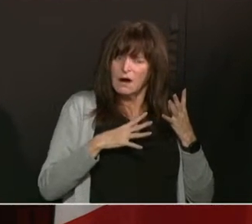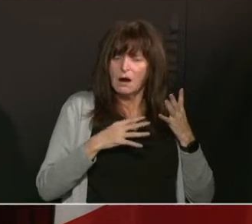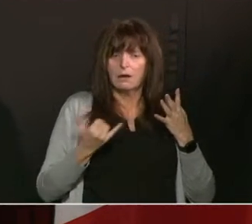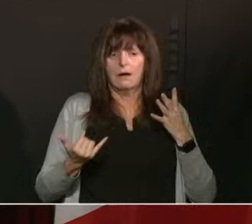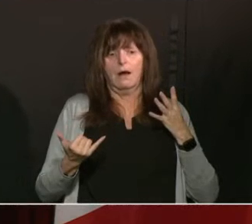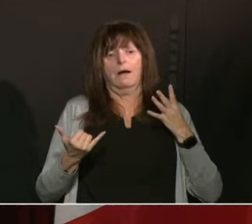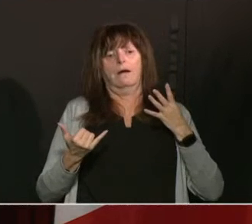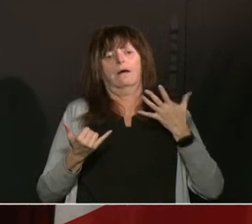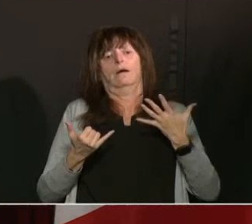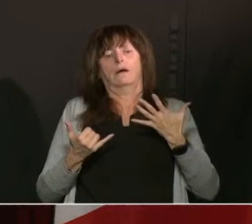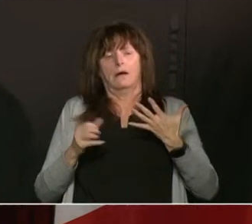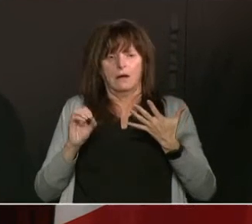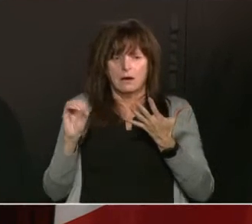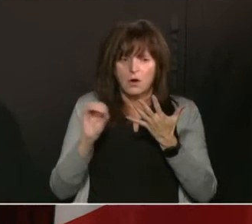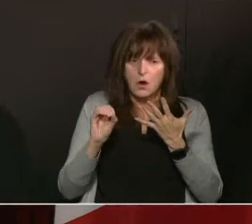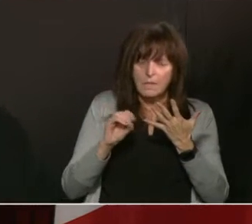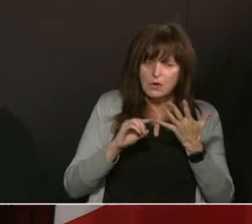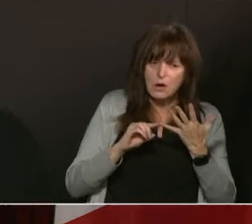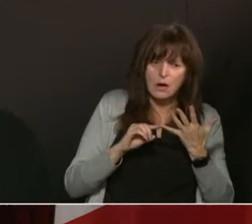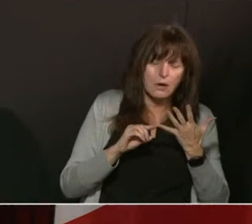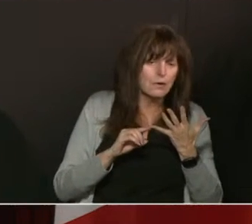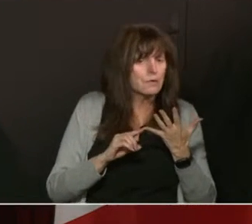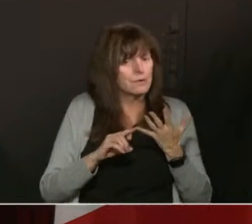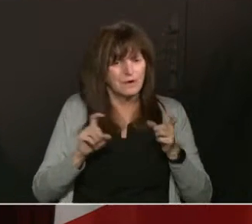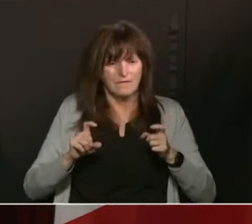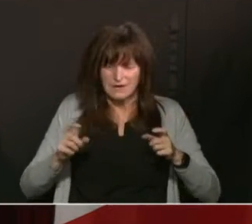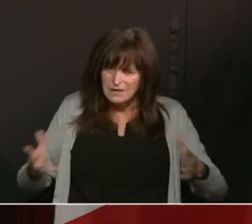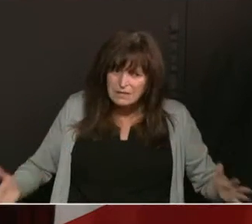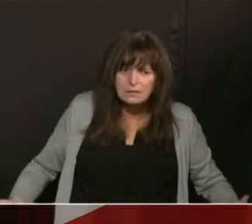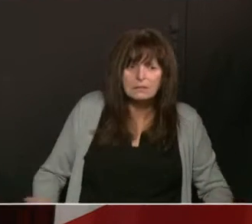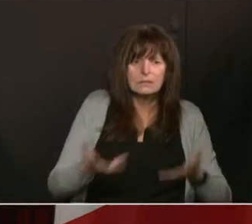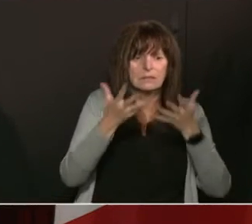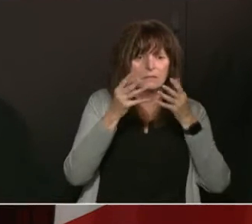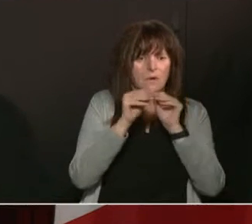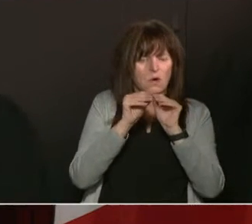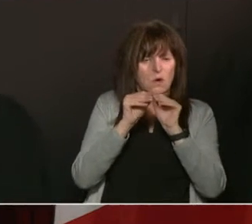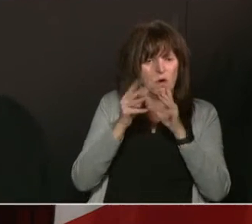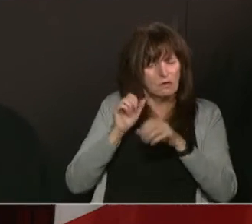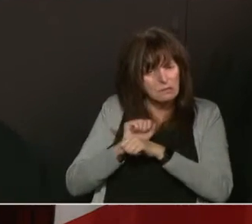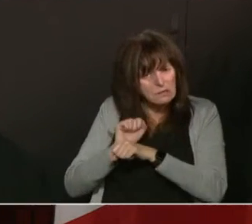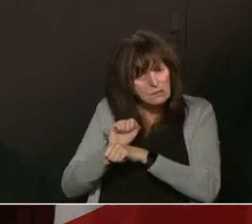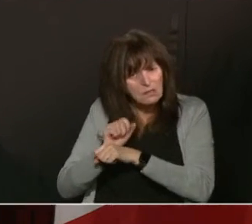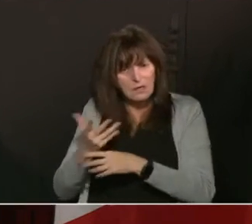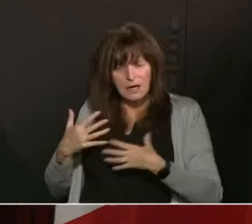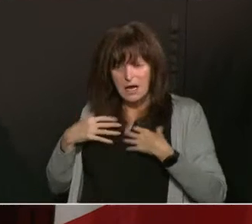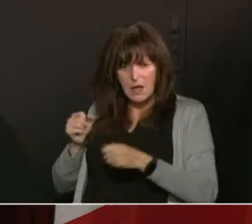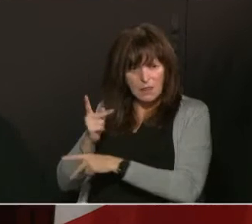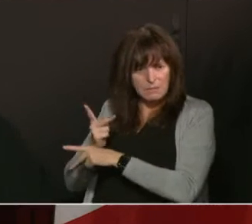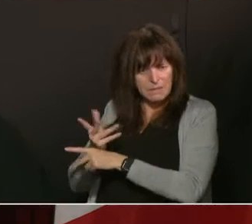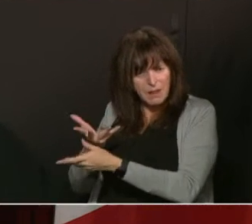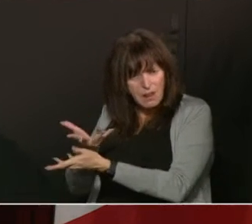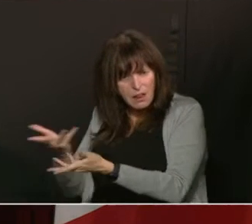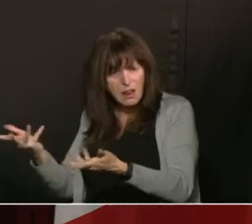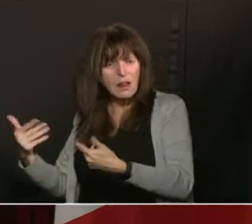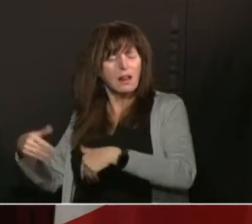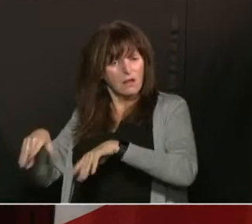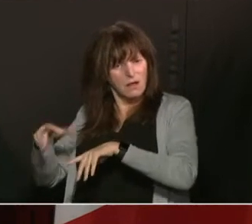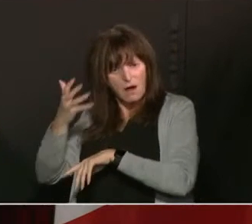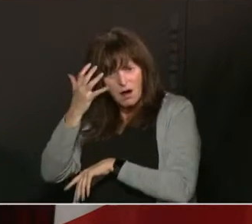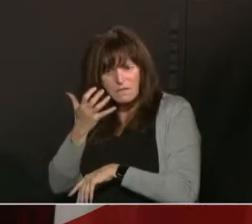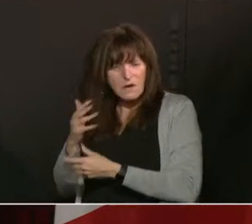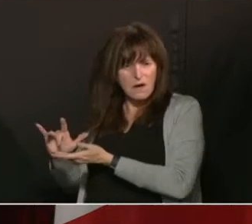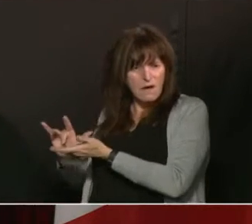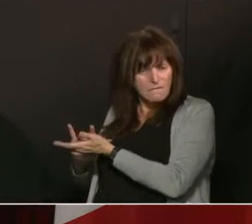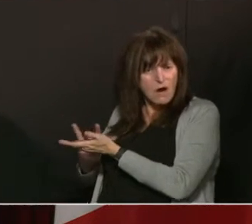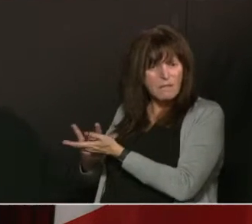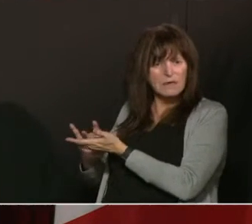threat, and our health unit stepped up, our primary care is stepping up, our pharmacies have certainly stepped up, and our hospitals are immunizing